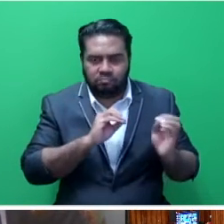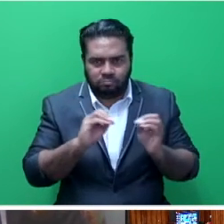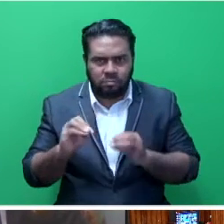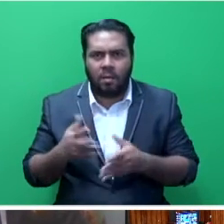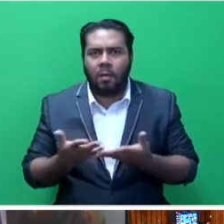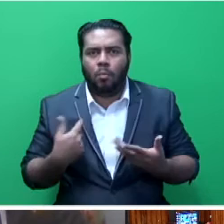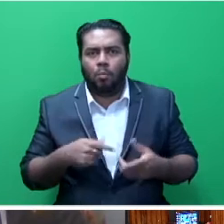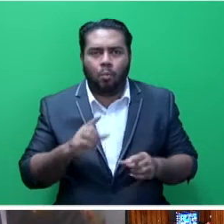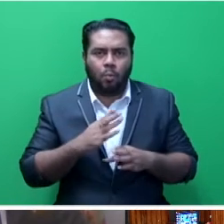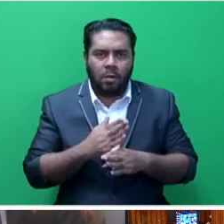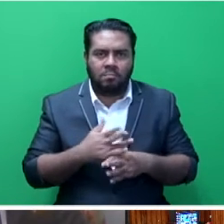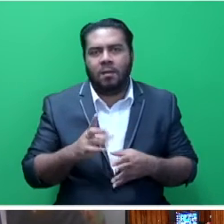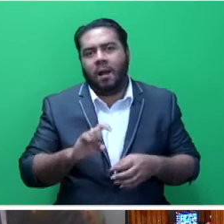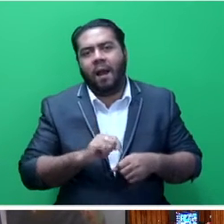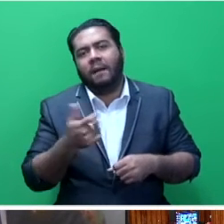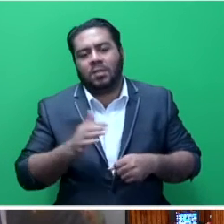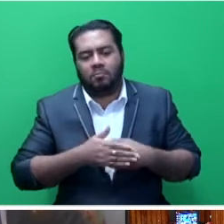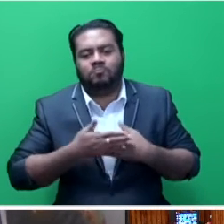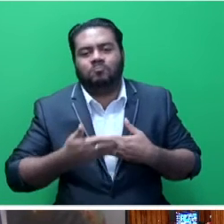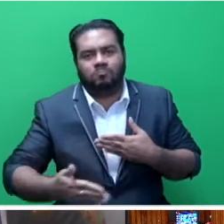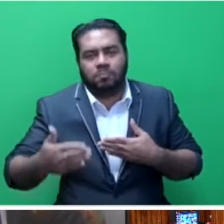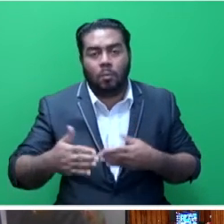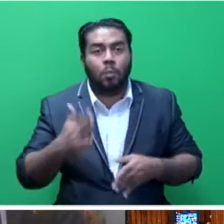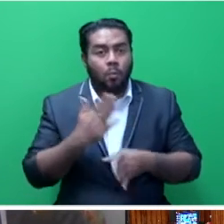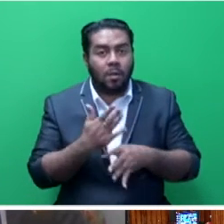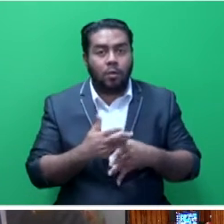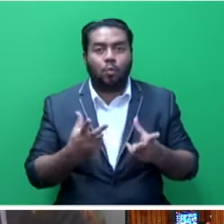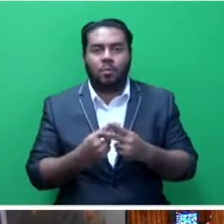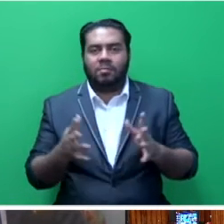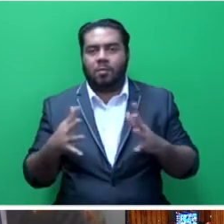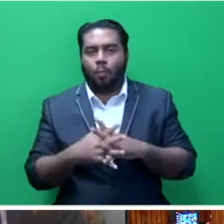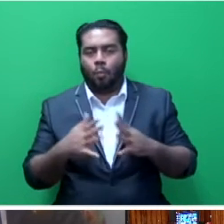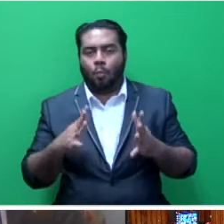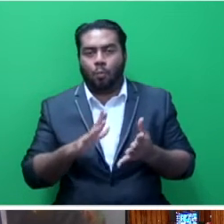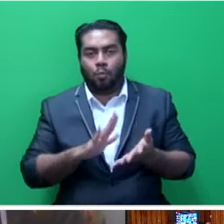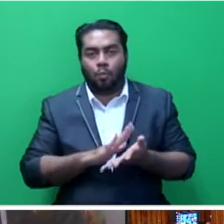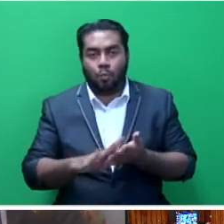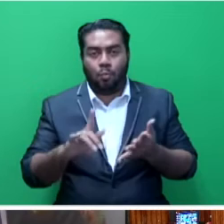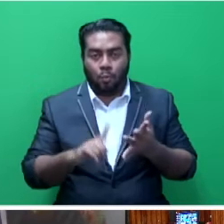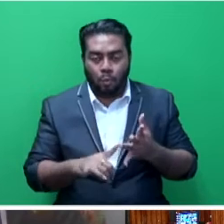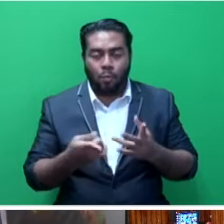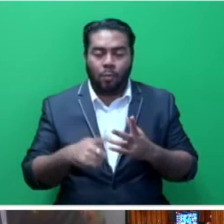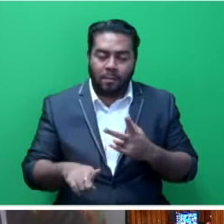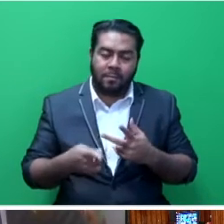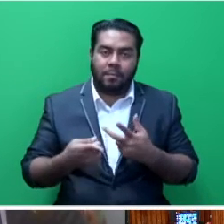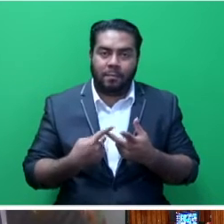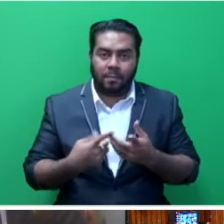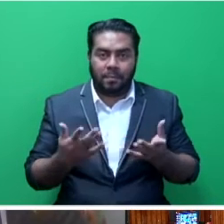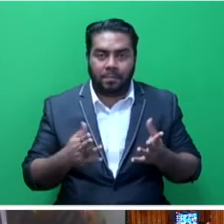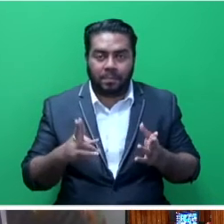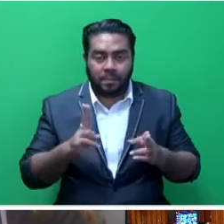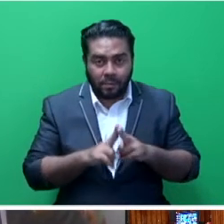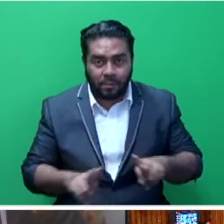symptoms, and working with the World Health Organization and UNICEF recommendations of 10. And I'll just briefly list them. There are community